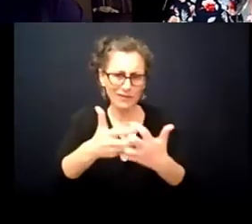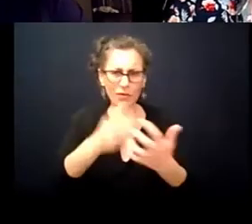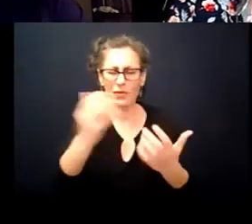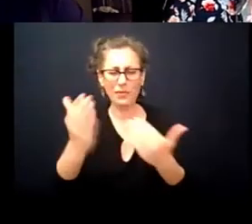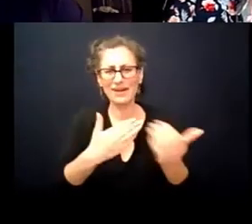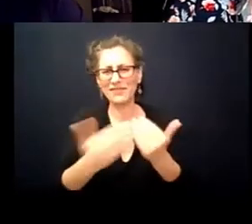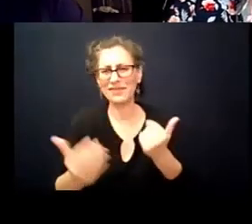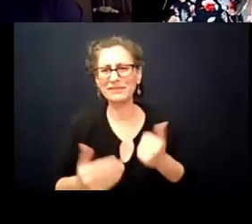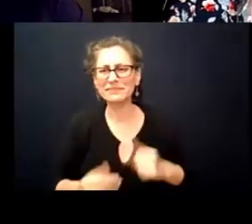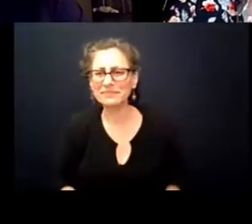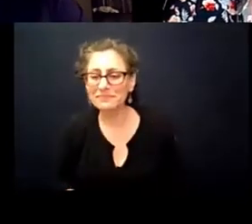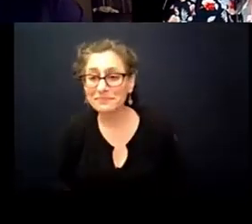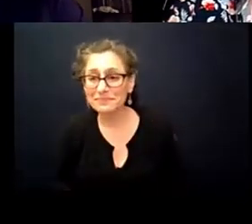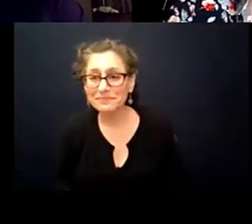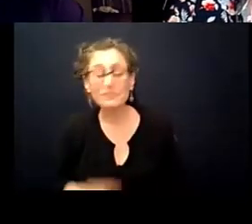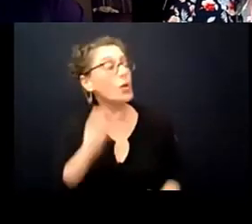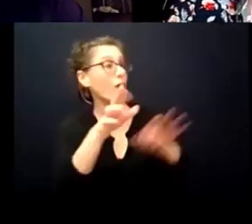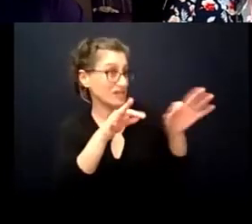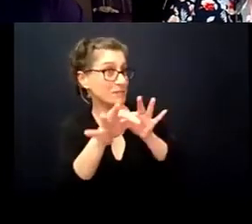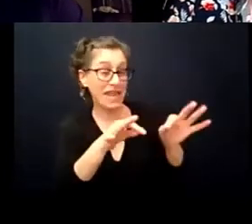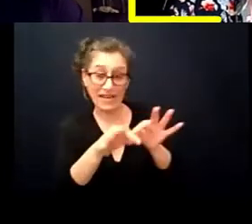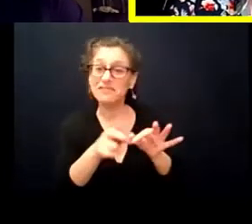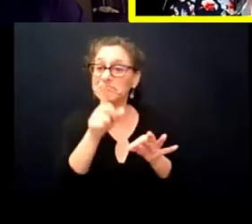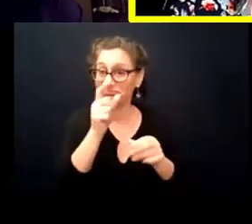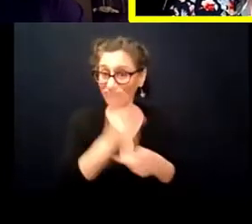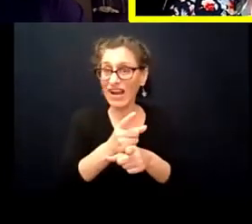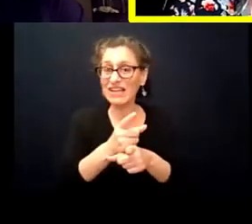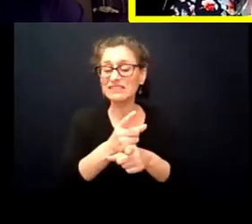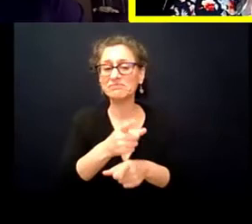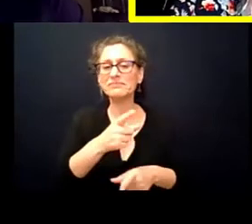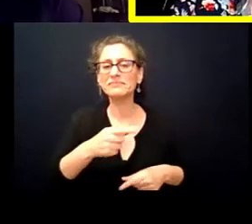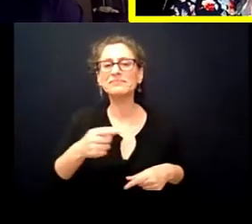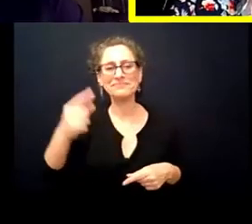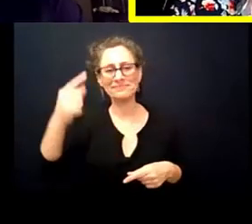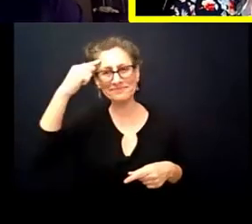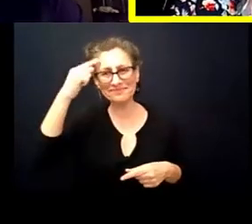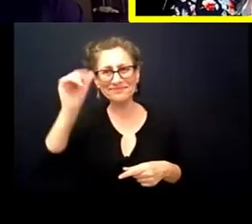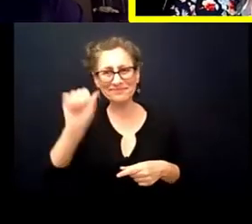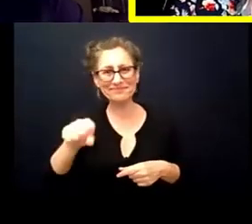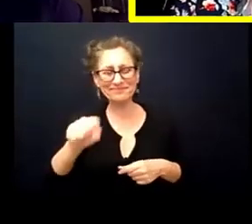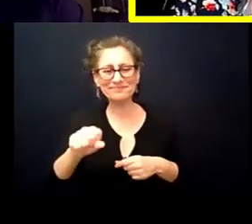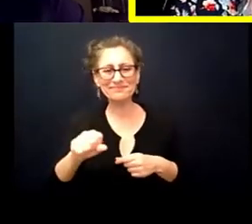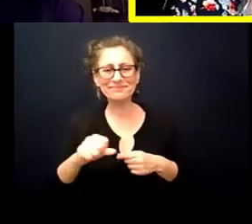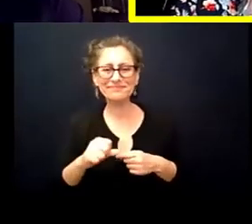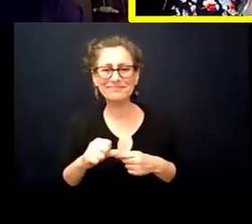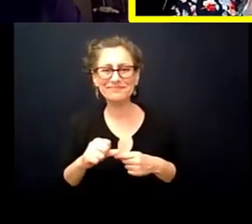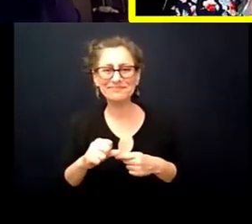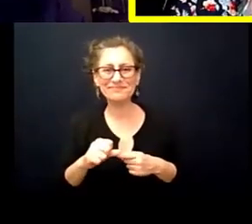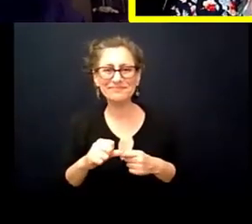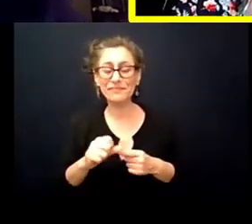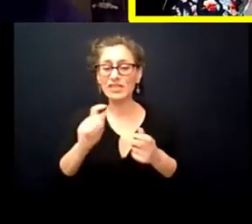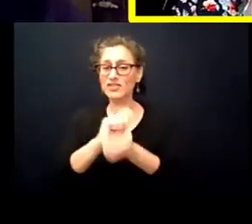explained. Or explained. Yeah, or explained. Right. Yeah, I think that's it. I mean, and to change the playing